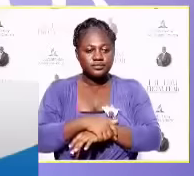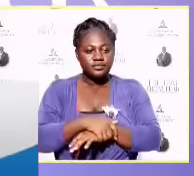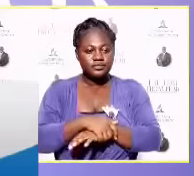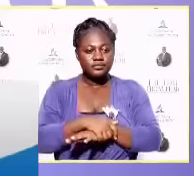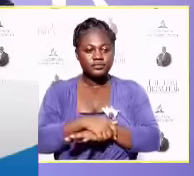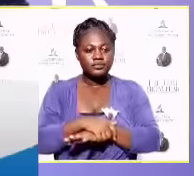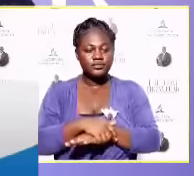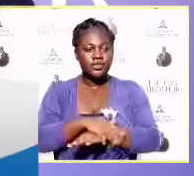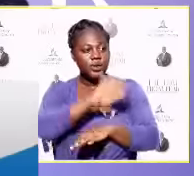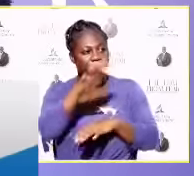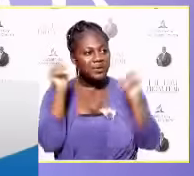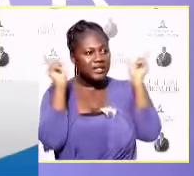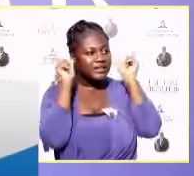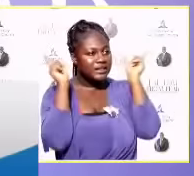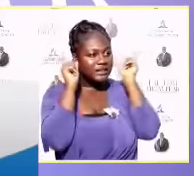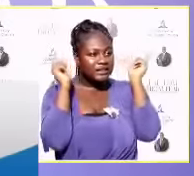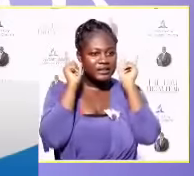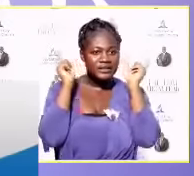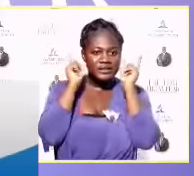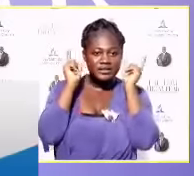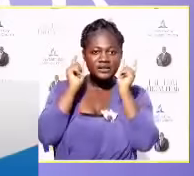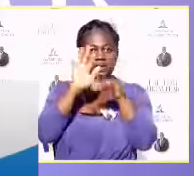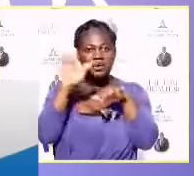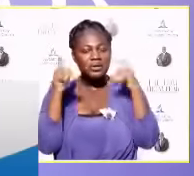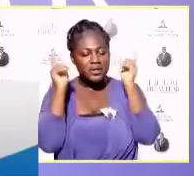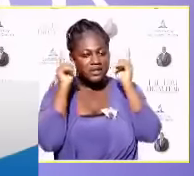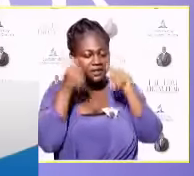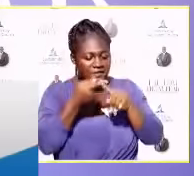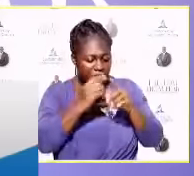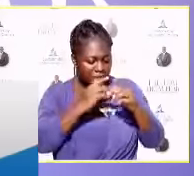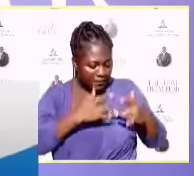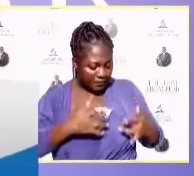My listening friends, and I call you friends from my heart,